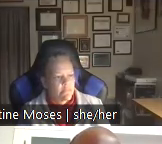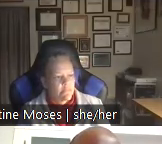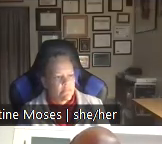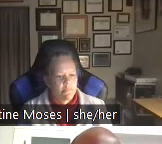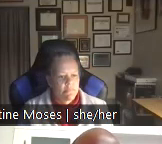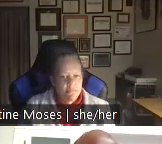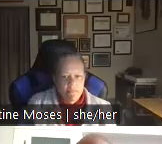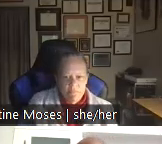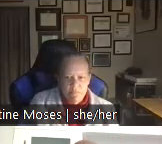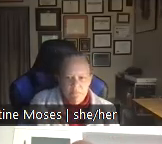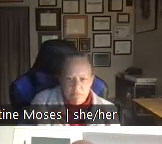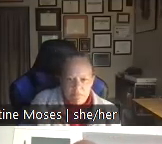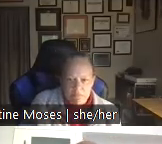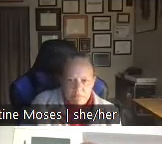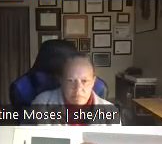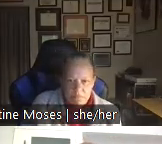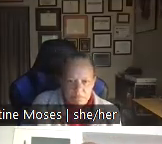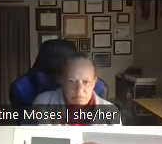Thank you, next slide.